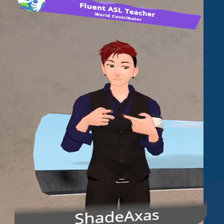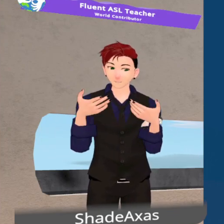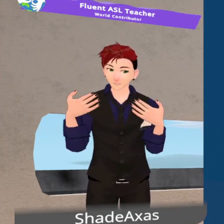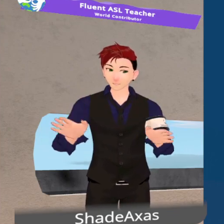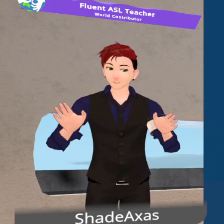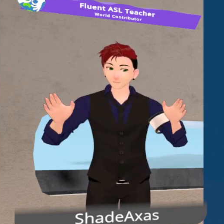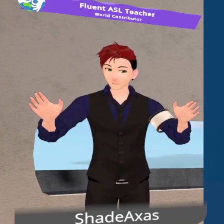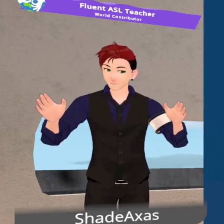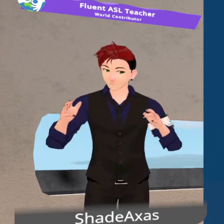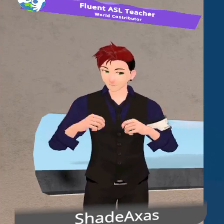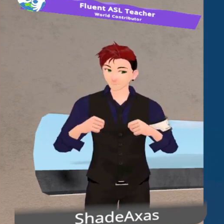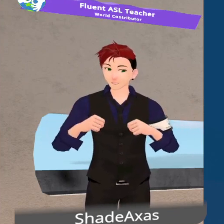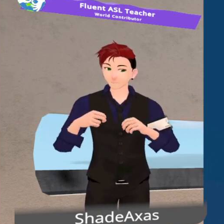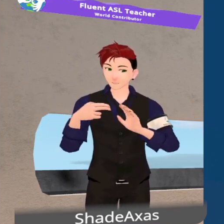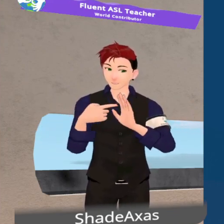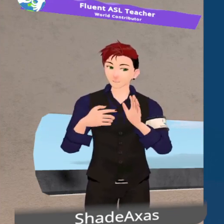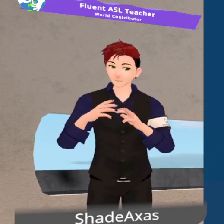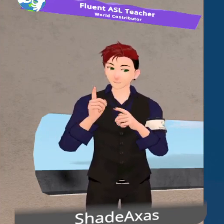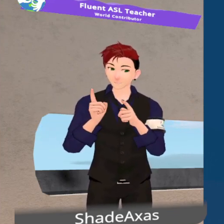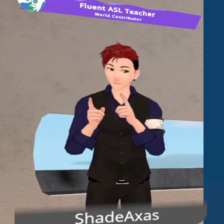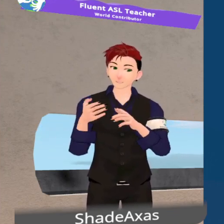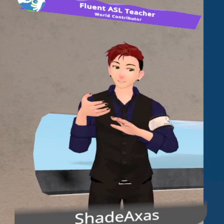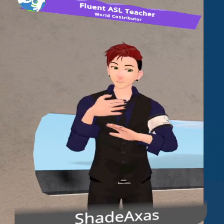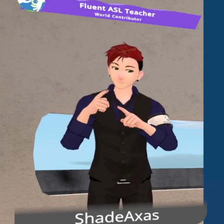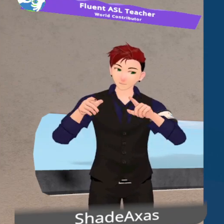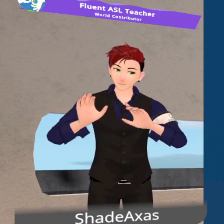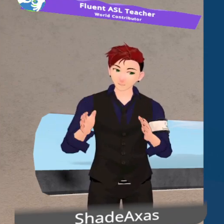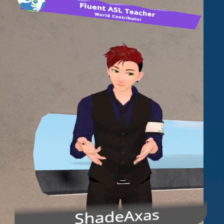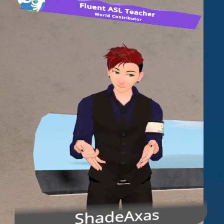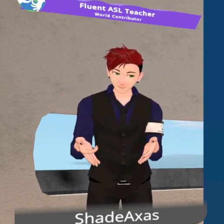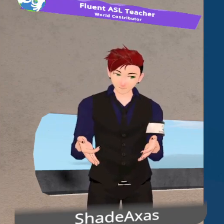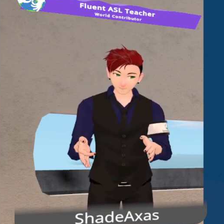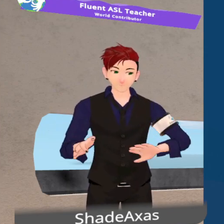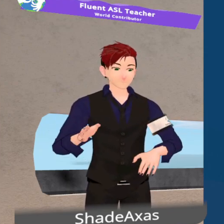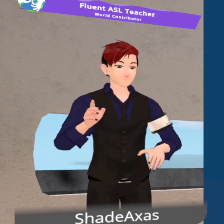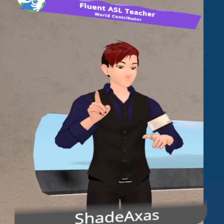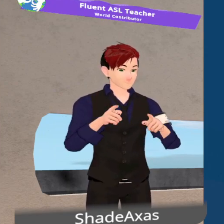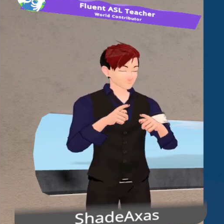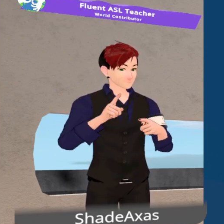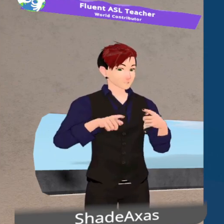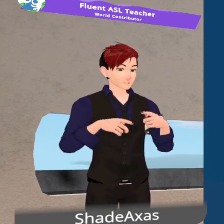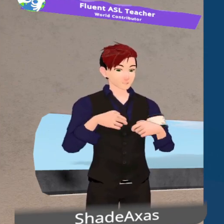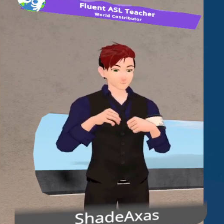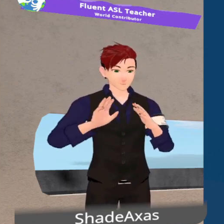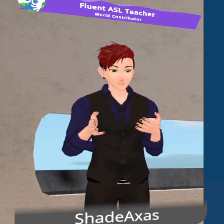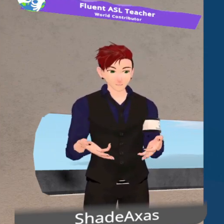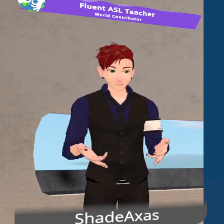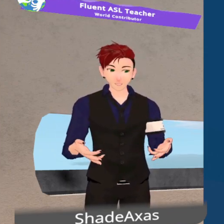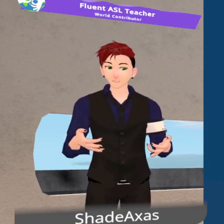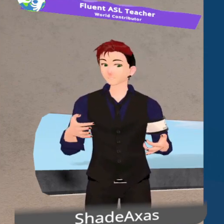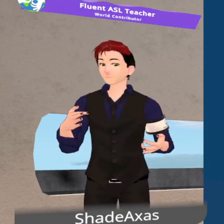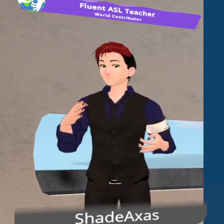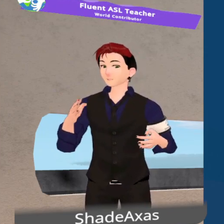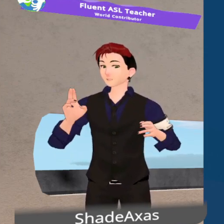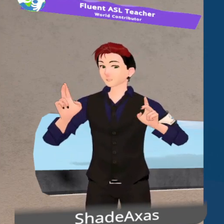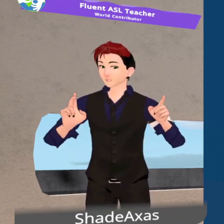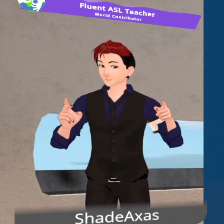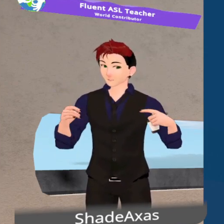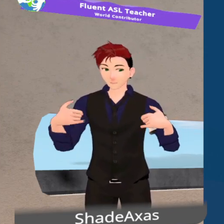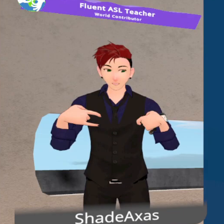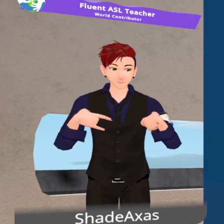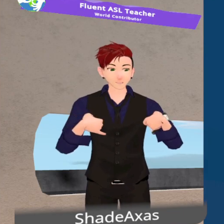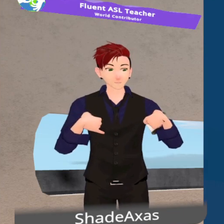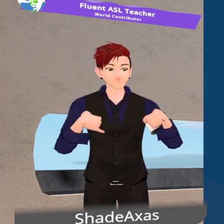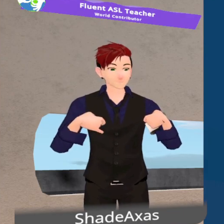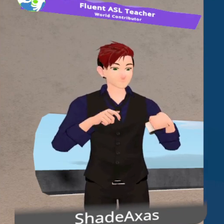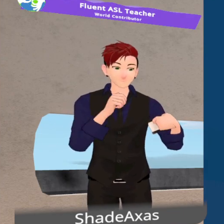need everybody to have finished, accepted the rules on Discord before you come to class. Also, when you're in class, you have